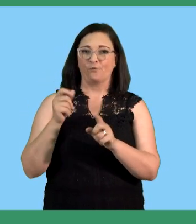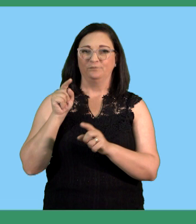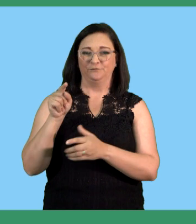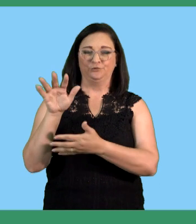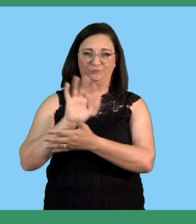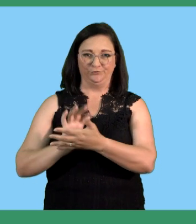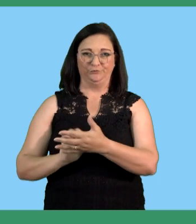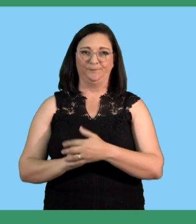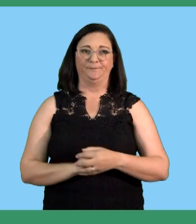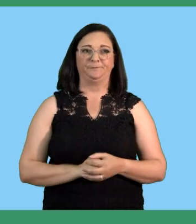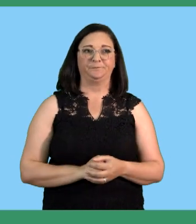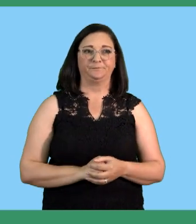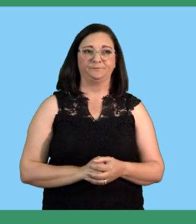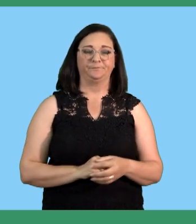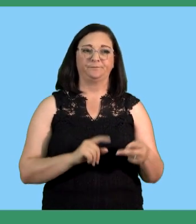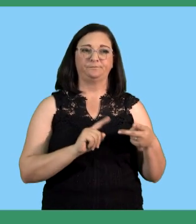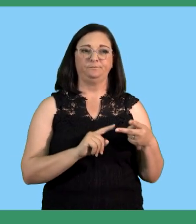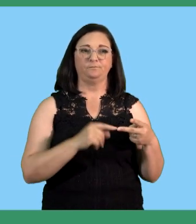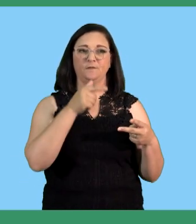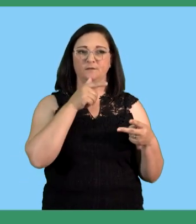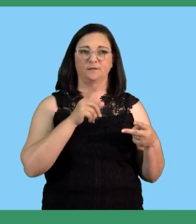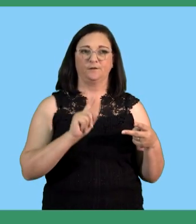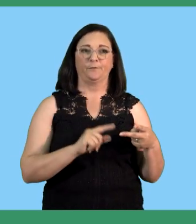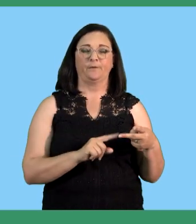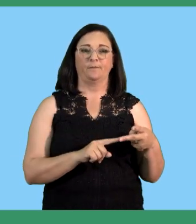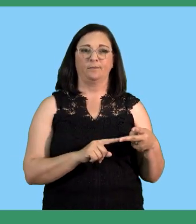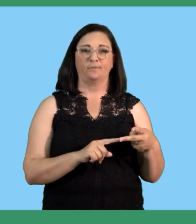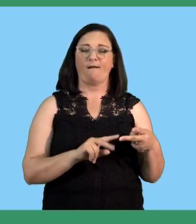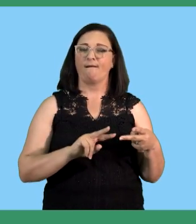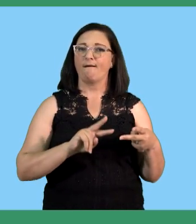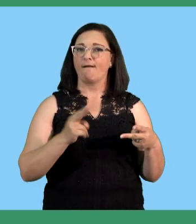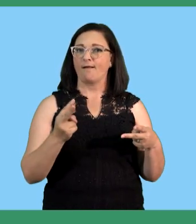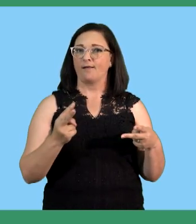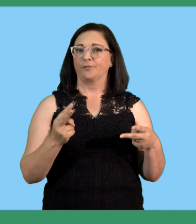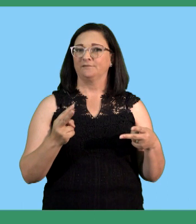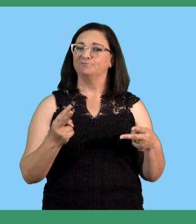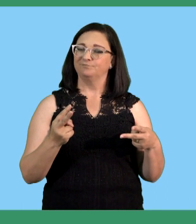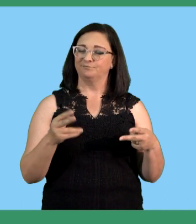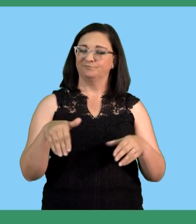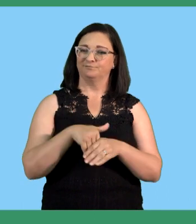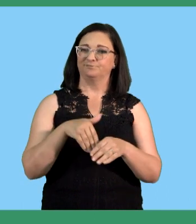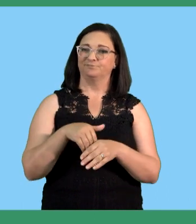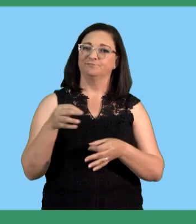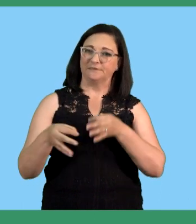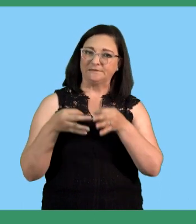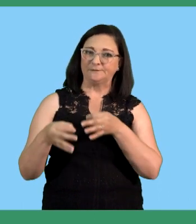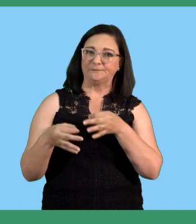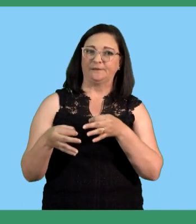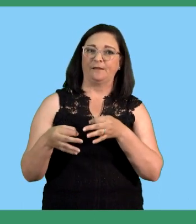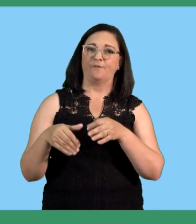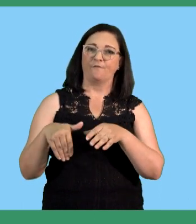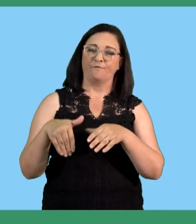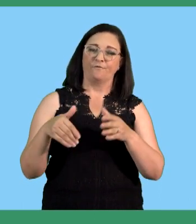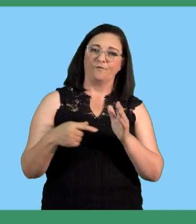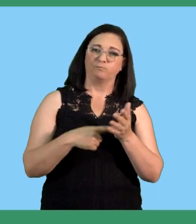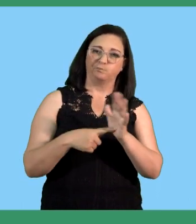the scenario. The second question says, explain other aspects that should be included in an